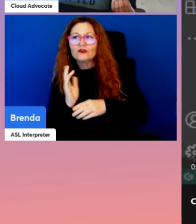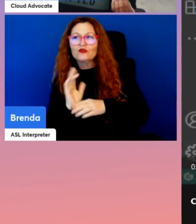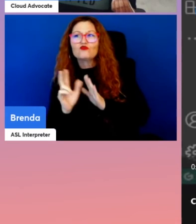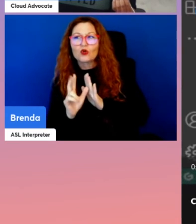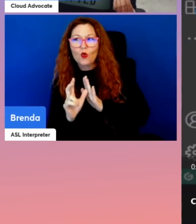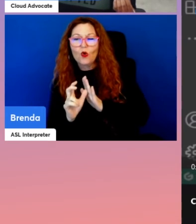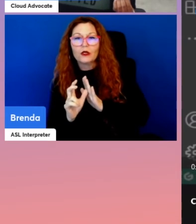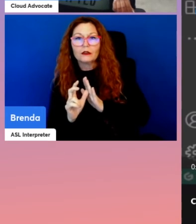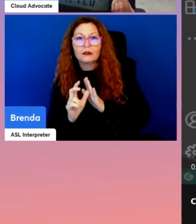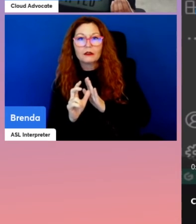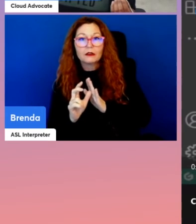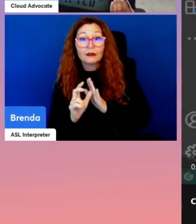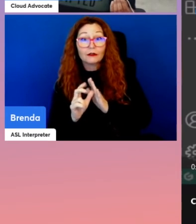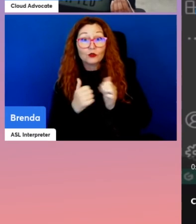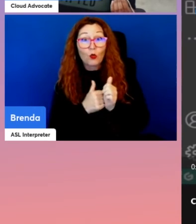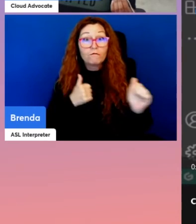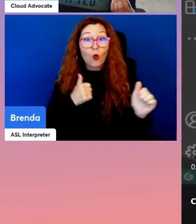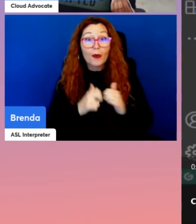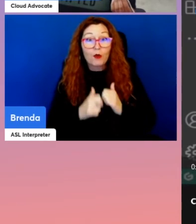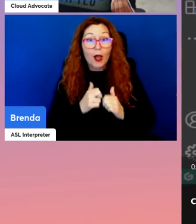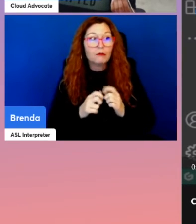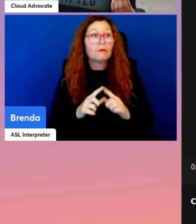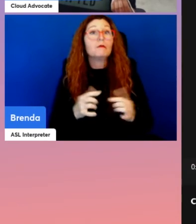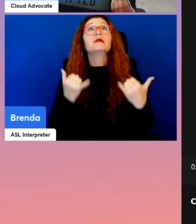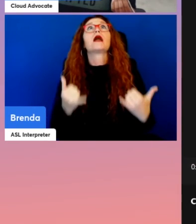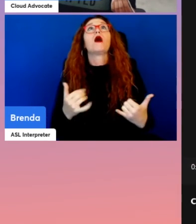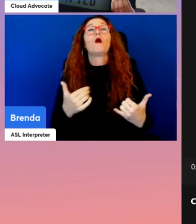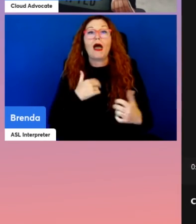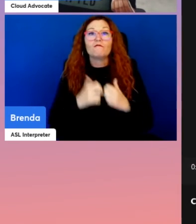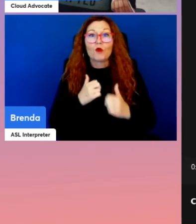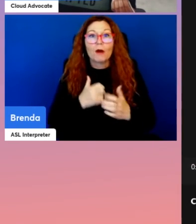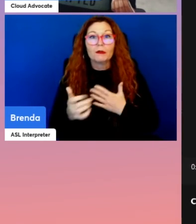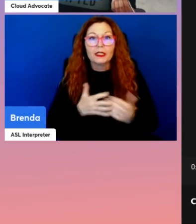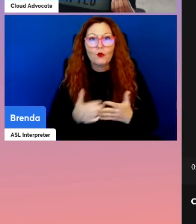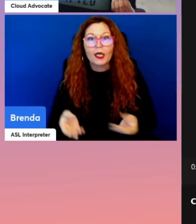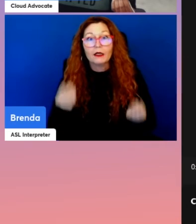right, we're just gonna move forward. Let's see what we got.